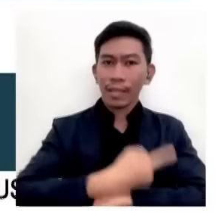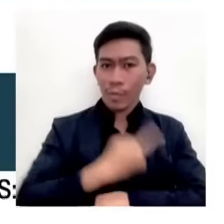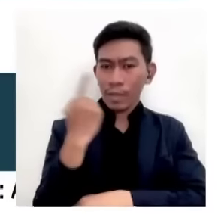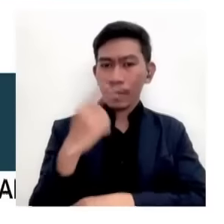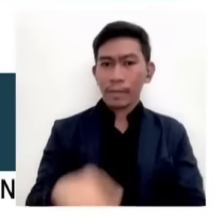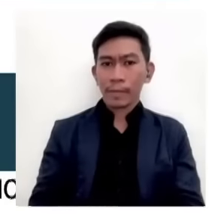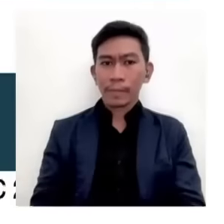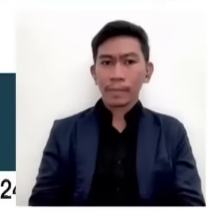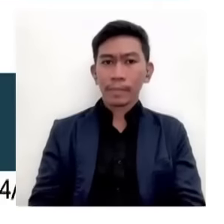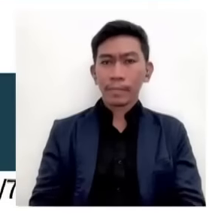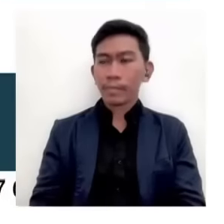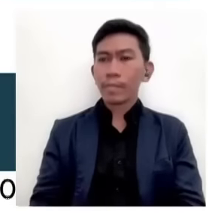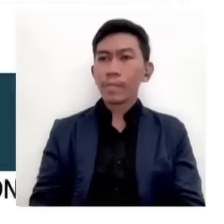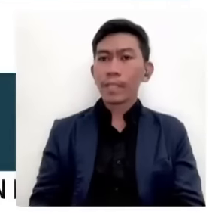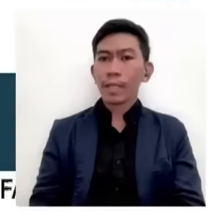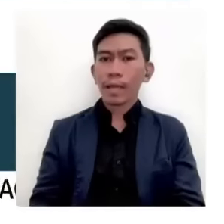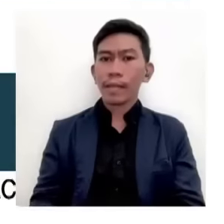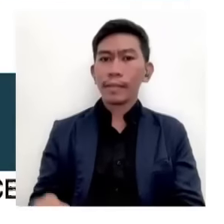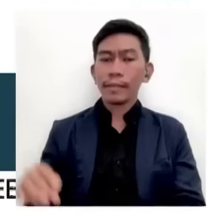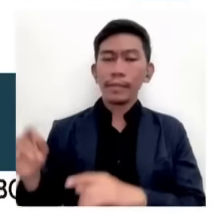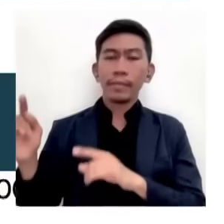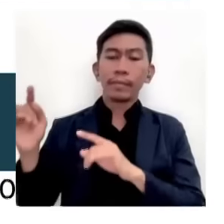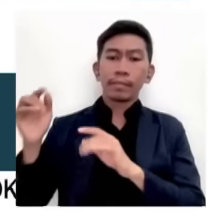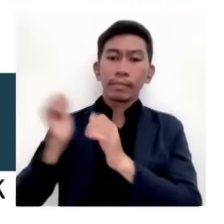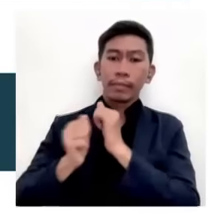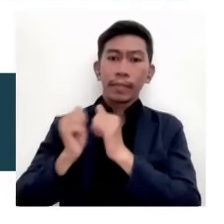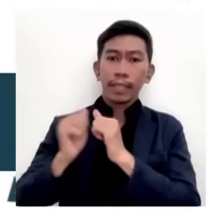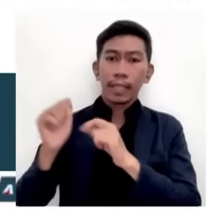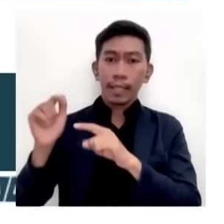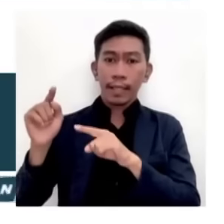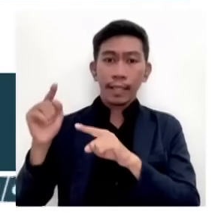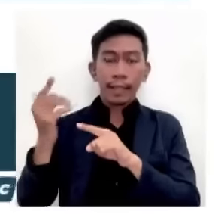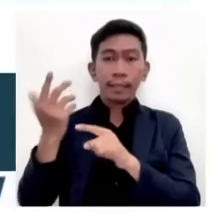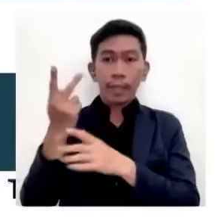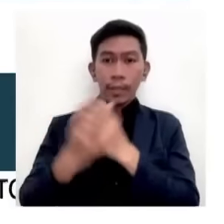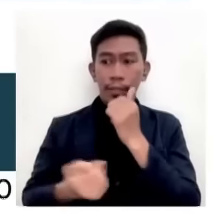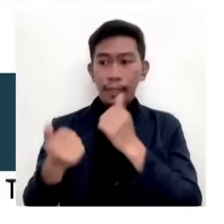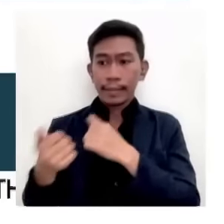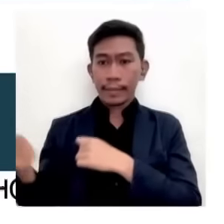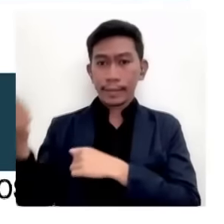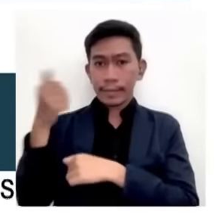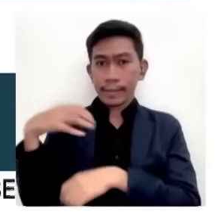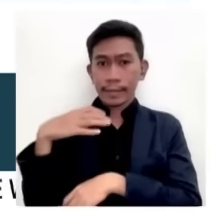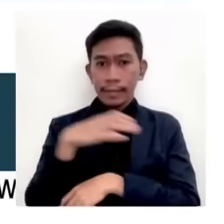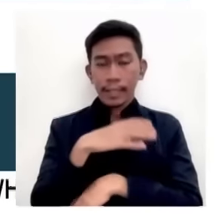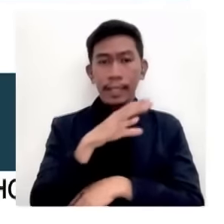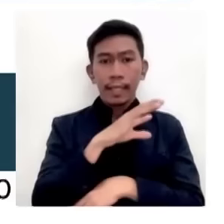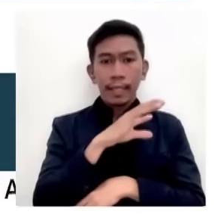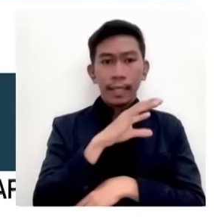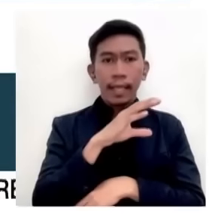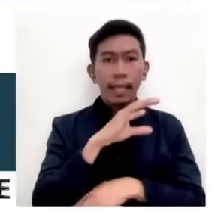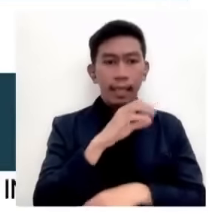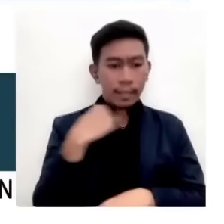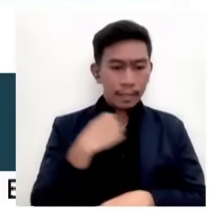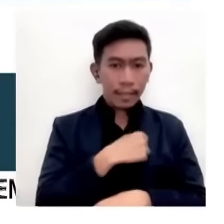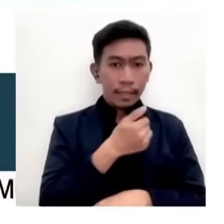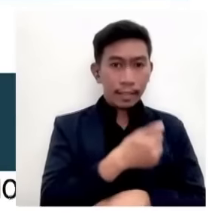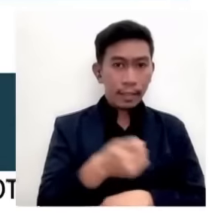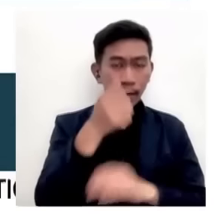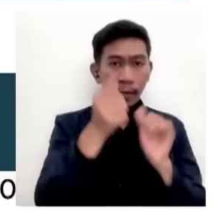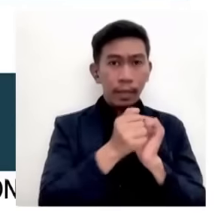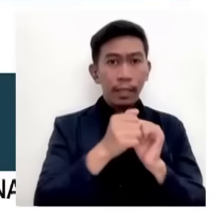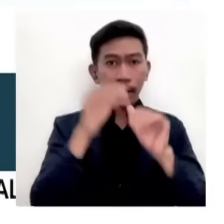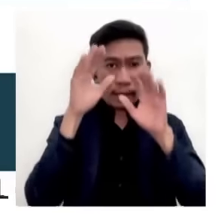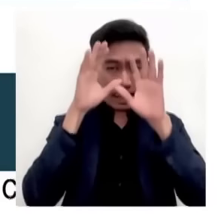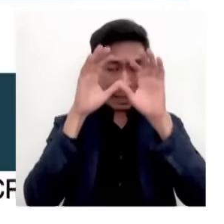based on the agreement between both leaders of houses and President Bongbong Marcos, we in the Senate continue our work.